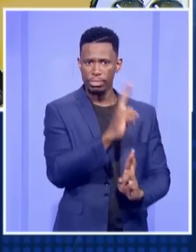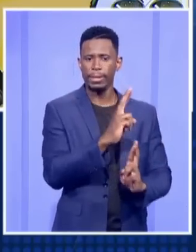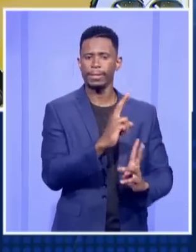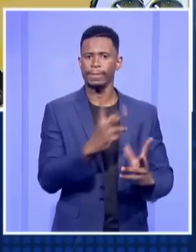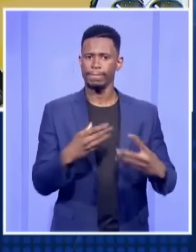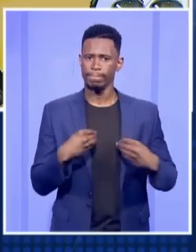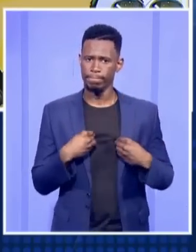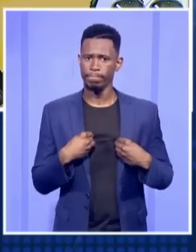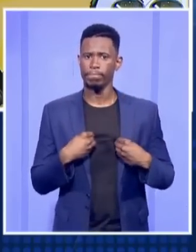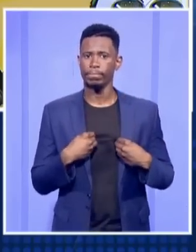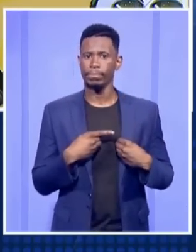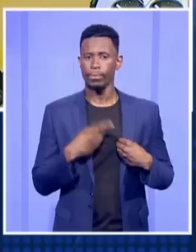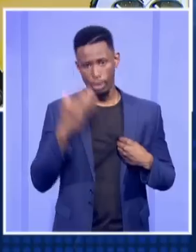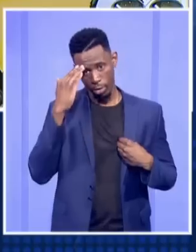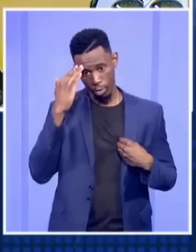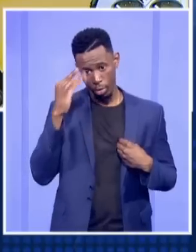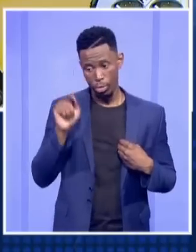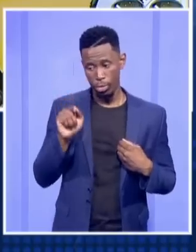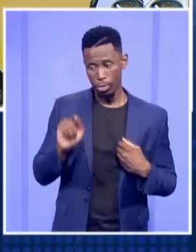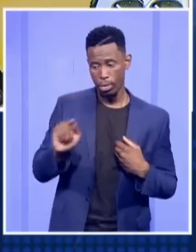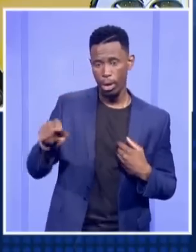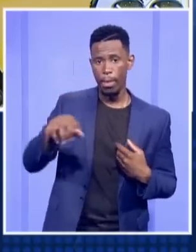They know what happened in the branches.